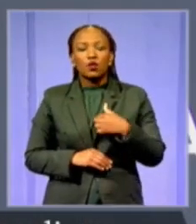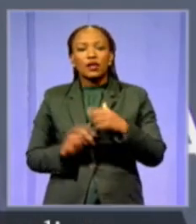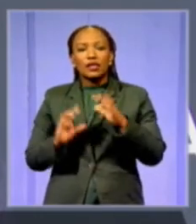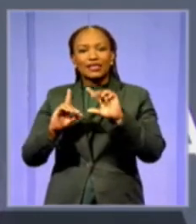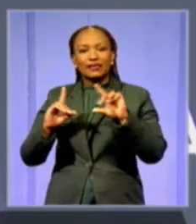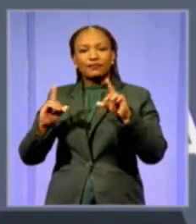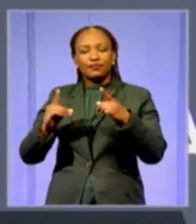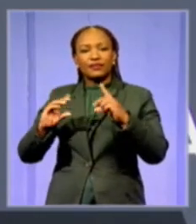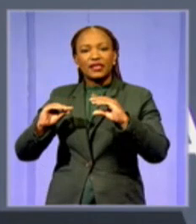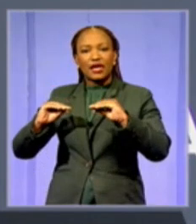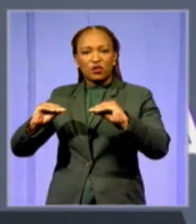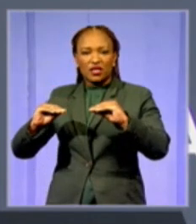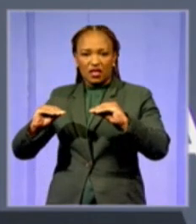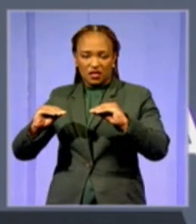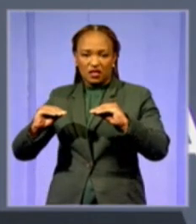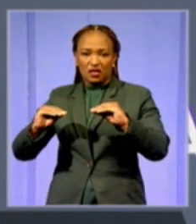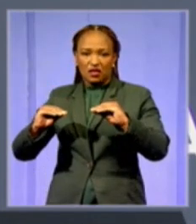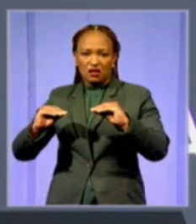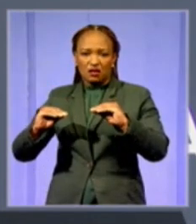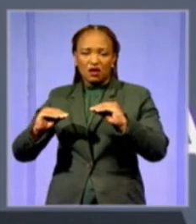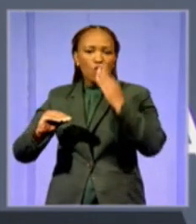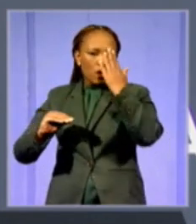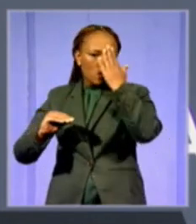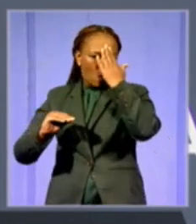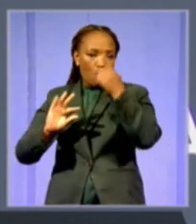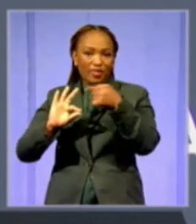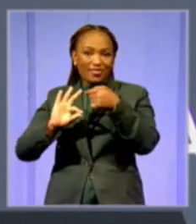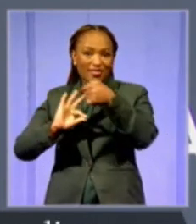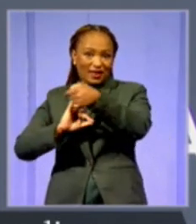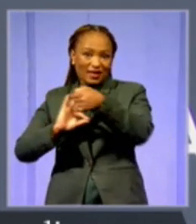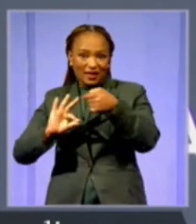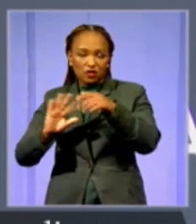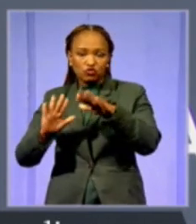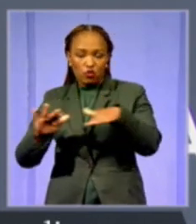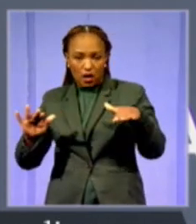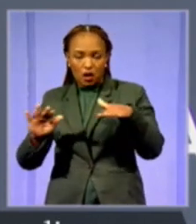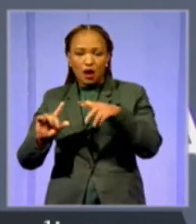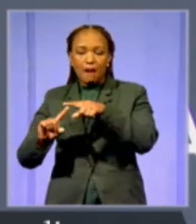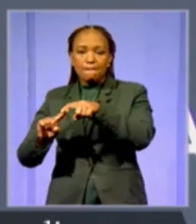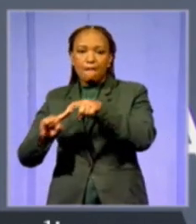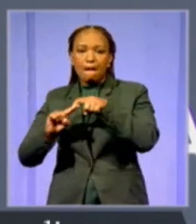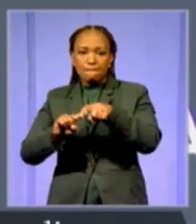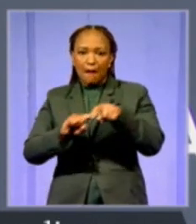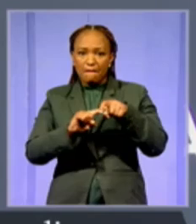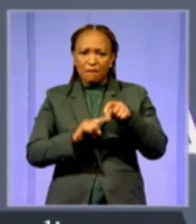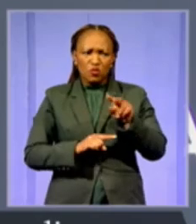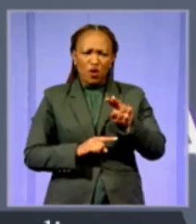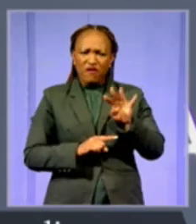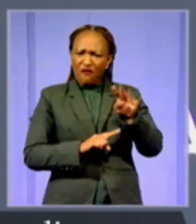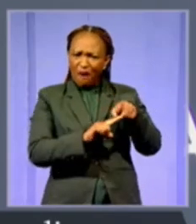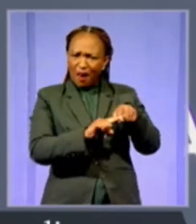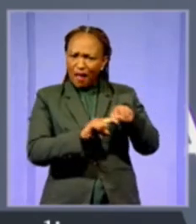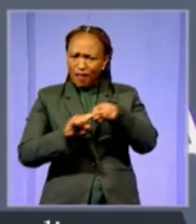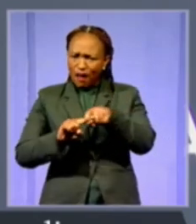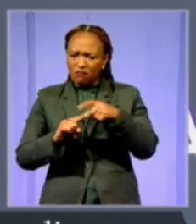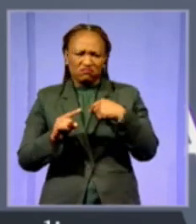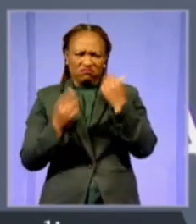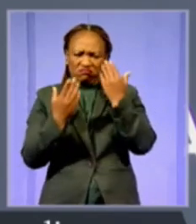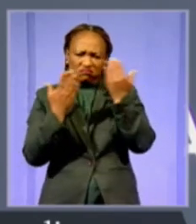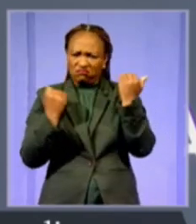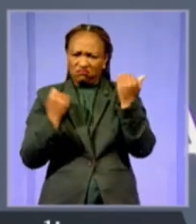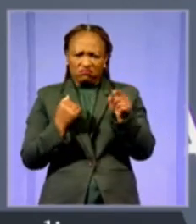tseba gore una le bana ba bararo ba suspendiweng. Ena number ya 24 ha re tsebe ho hang, but even if that was